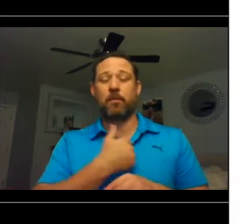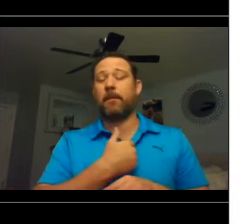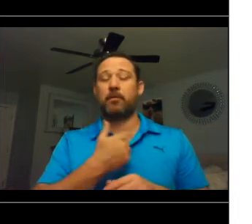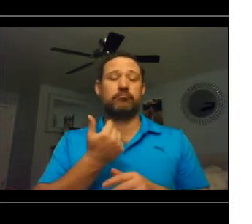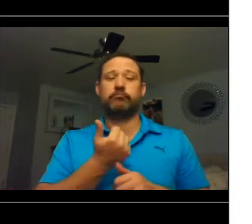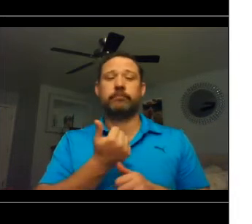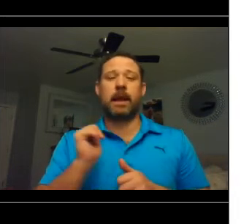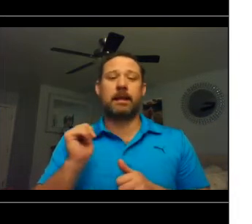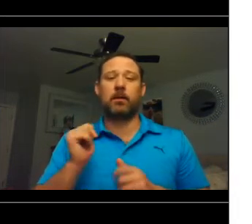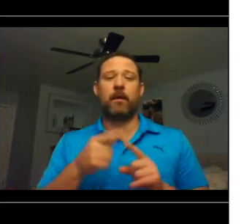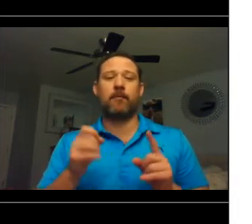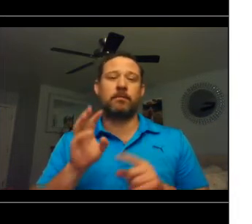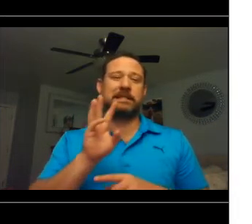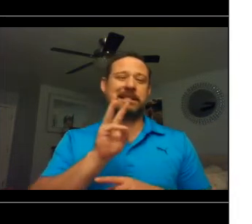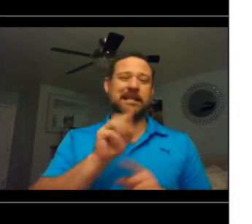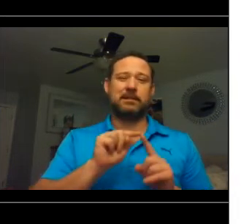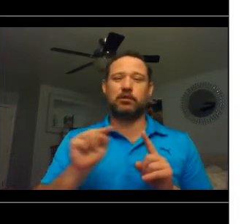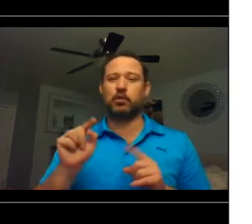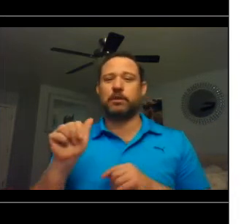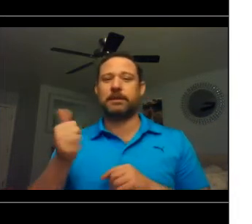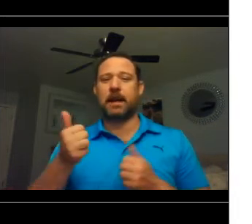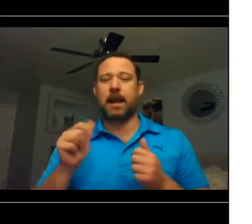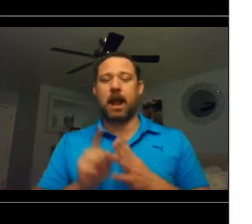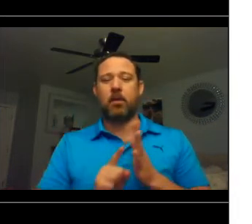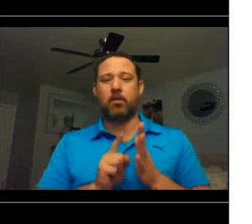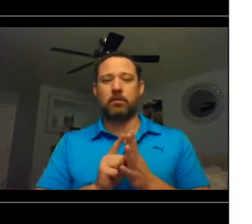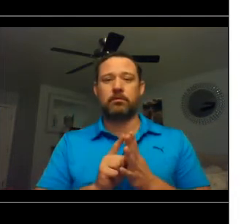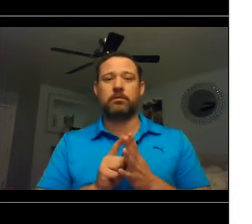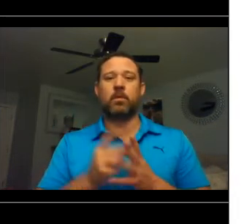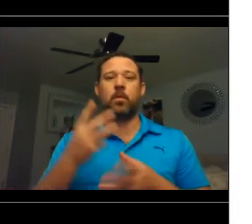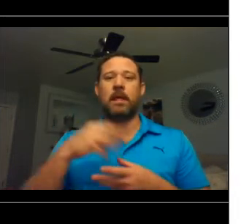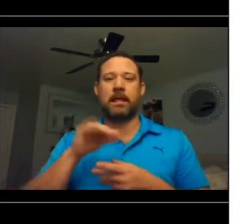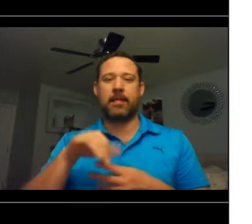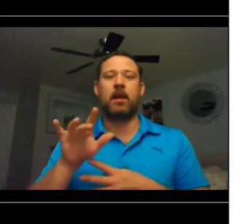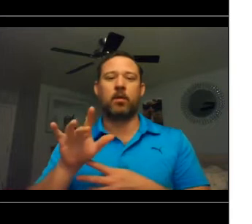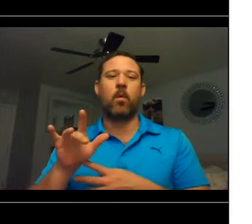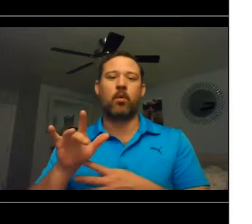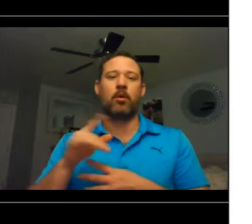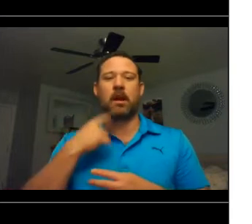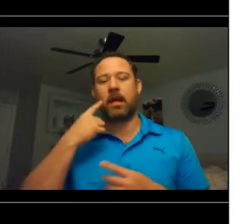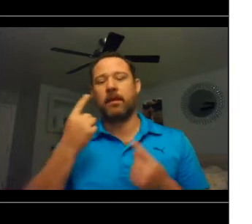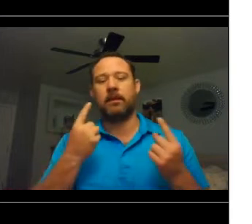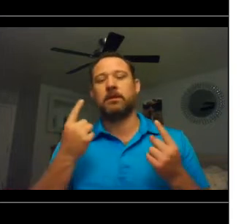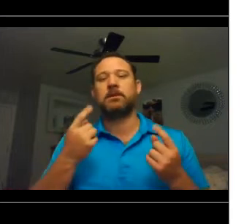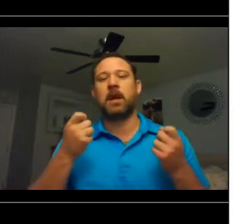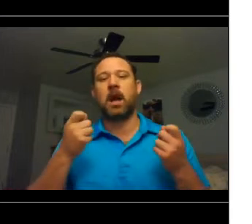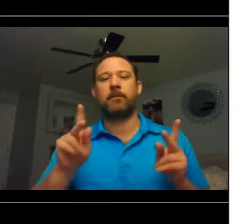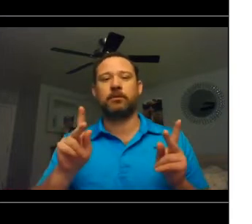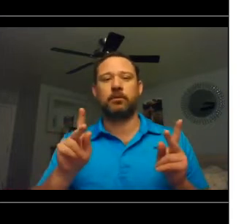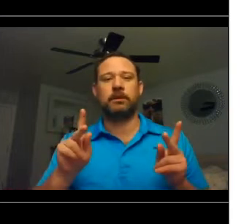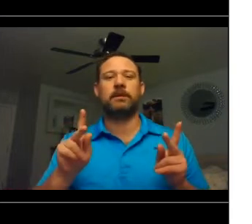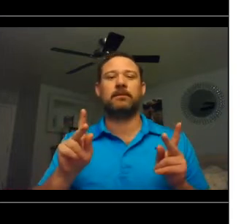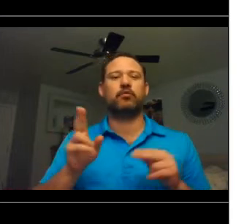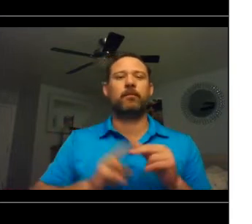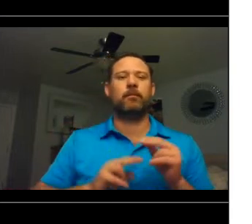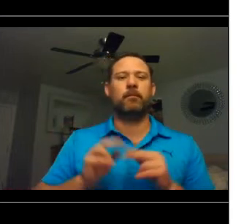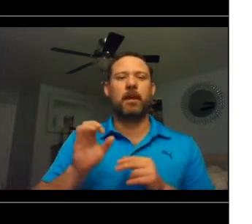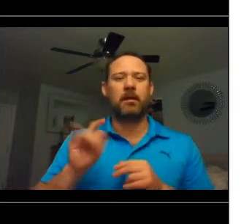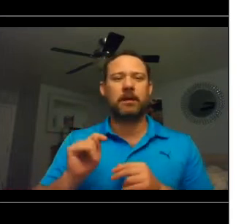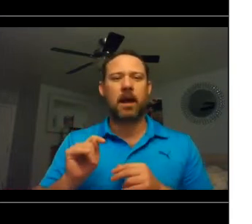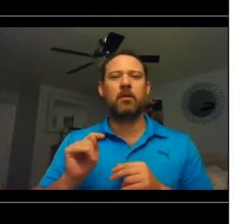from like 6 to 10 hours within that quarter. And I think there's opportunity to build out what this looks like with